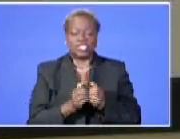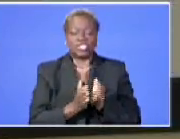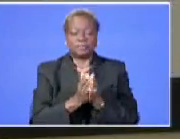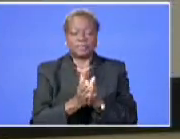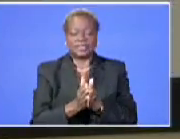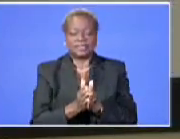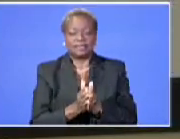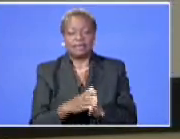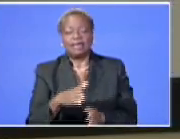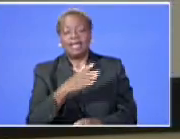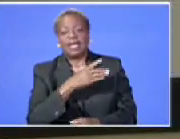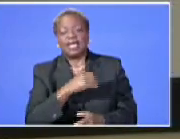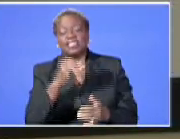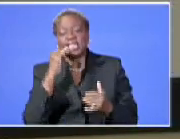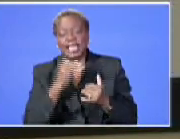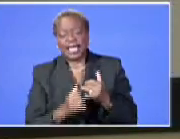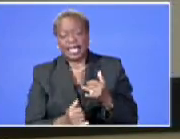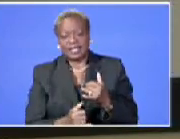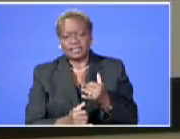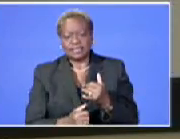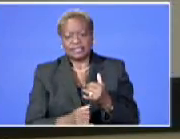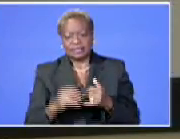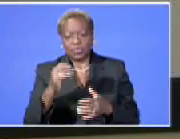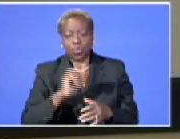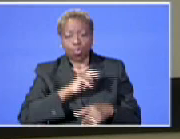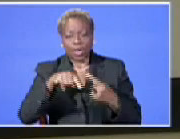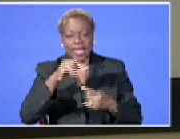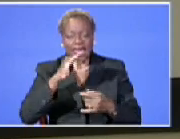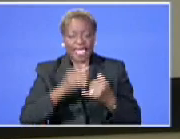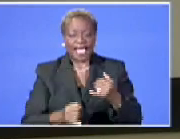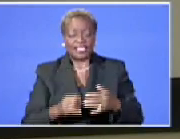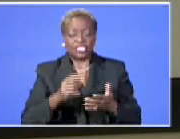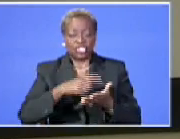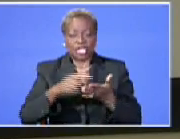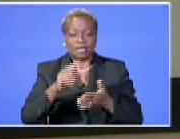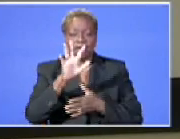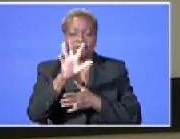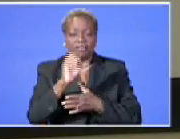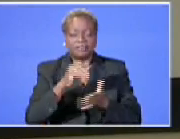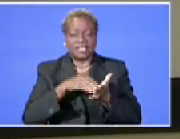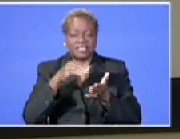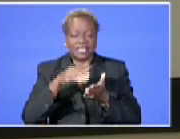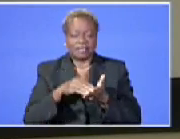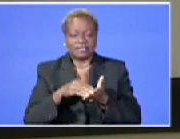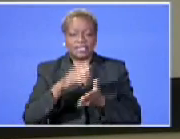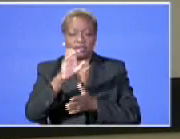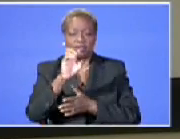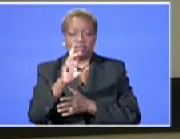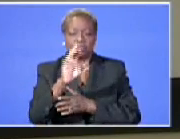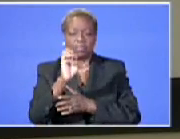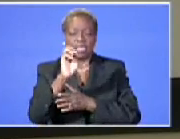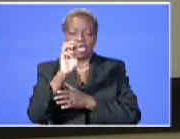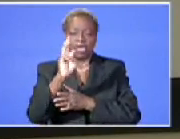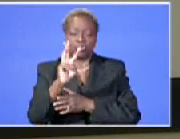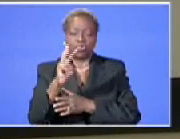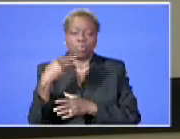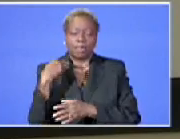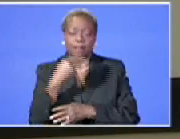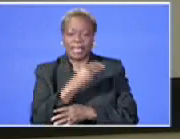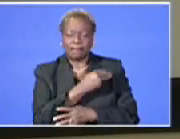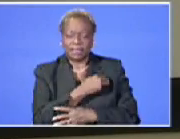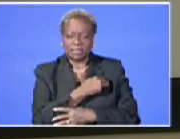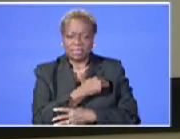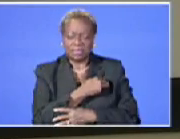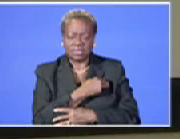At the last check, there were some 50,000 crew members. However, that number would